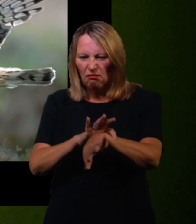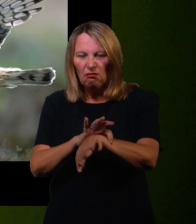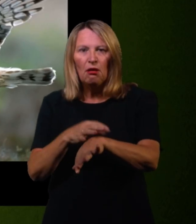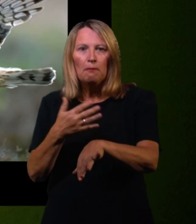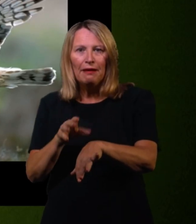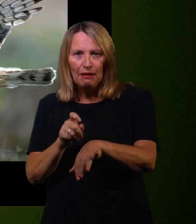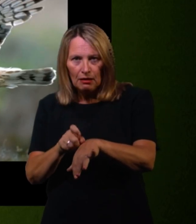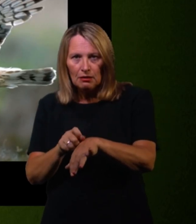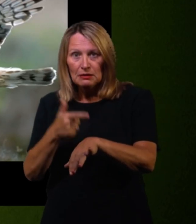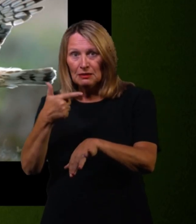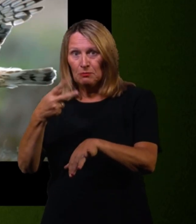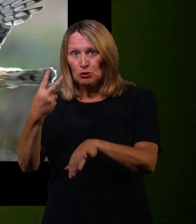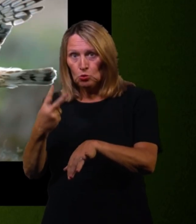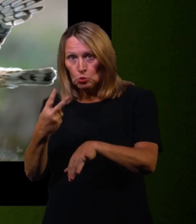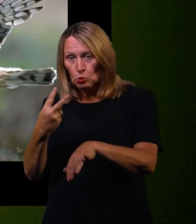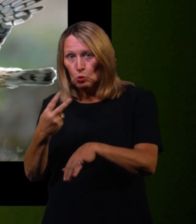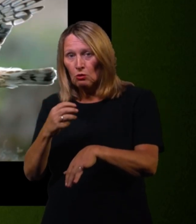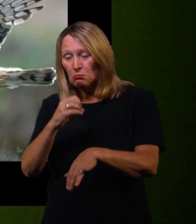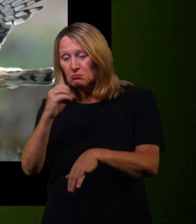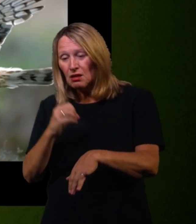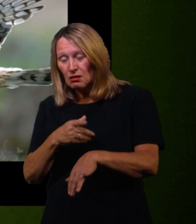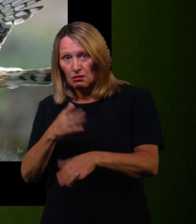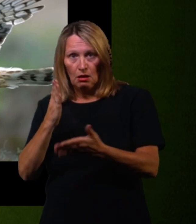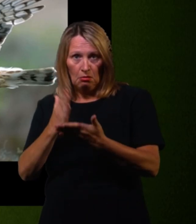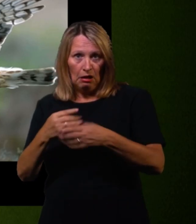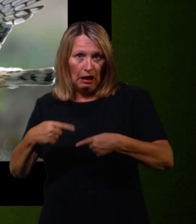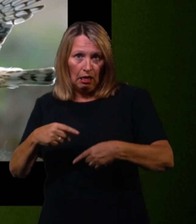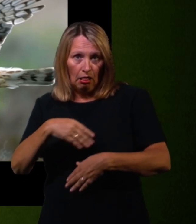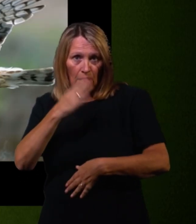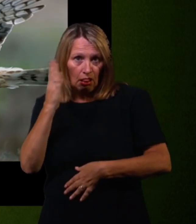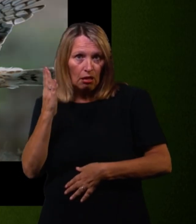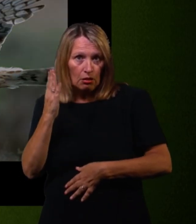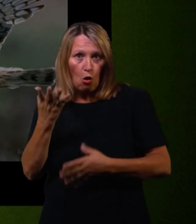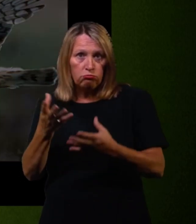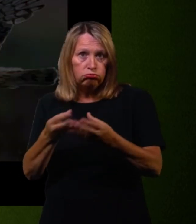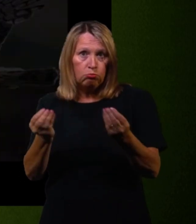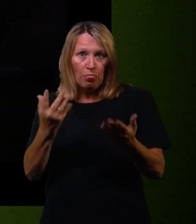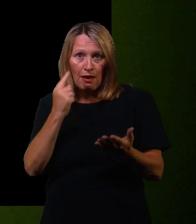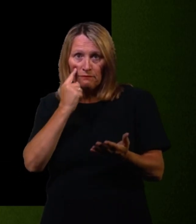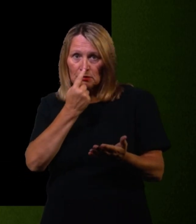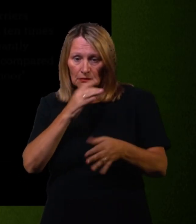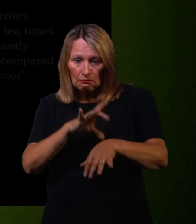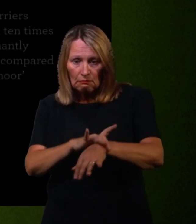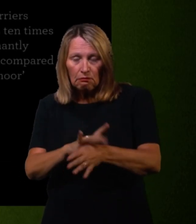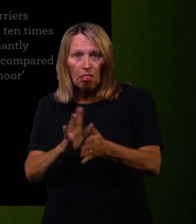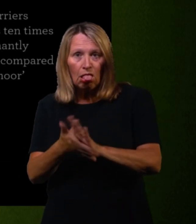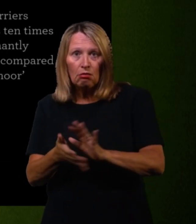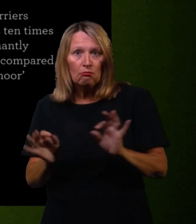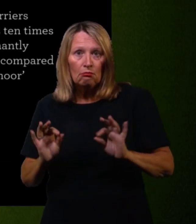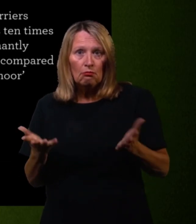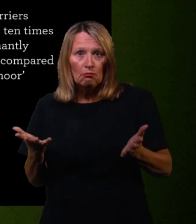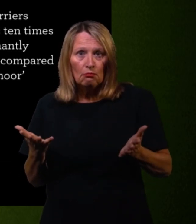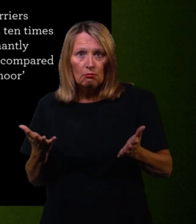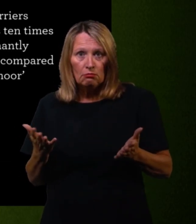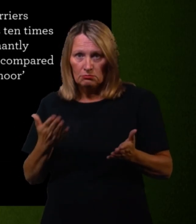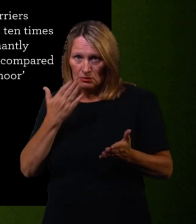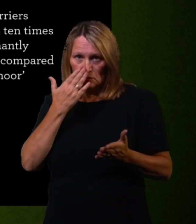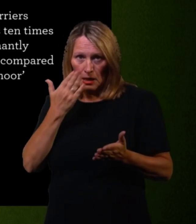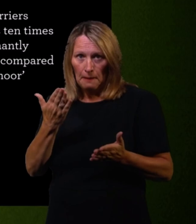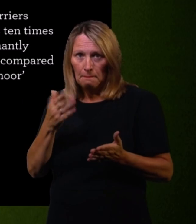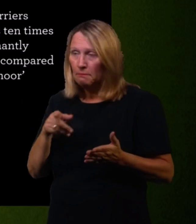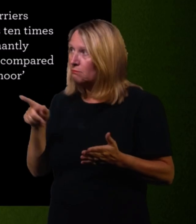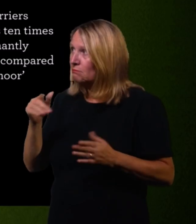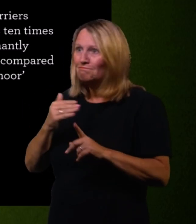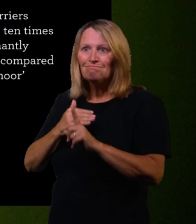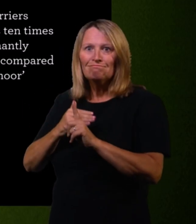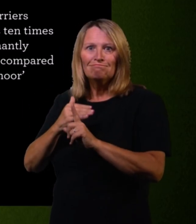or disappeared suddenly with no evidence of a tag malfunction, and that the likelihood of hen harriers dying